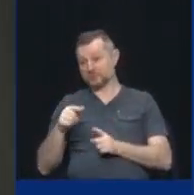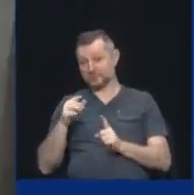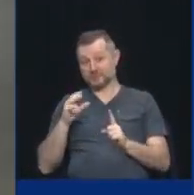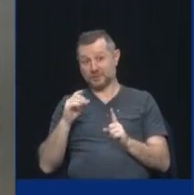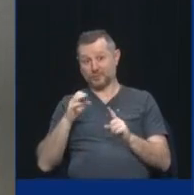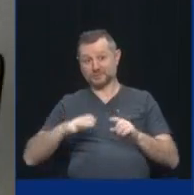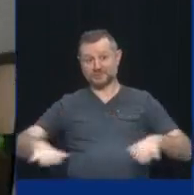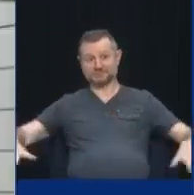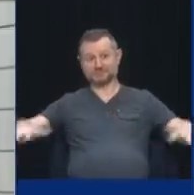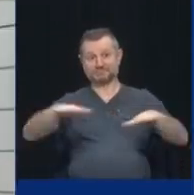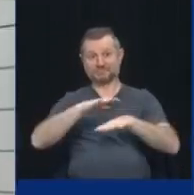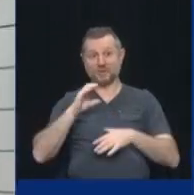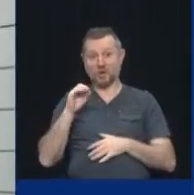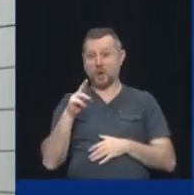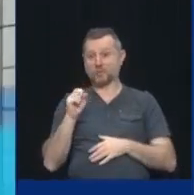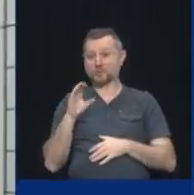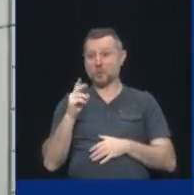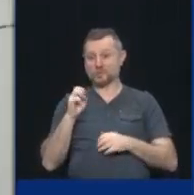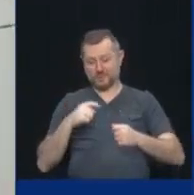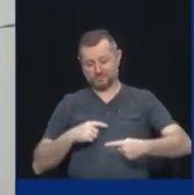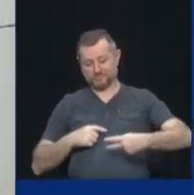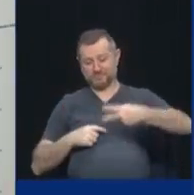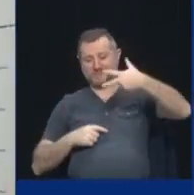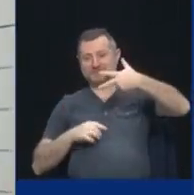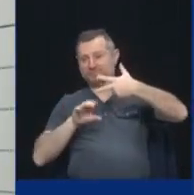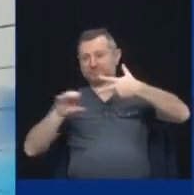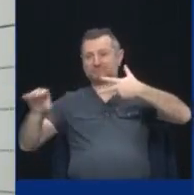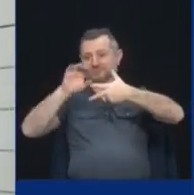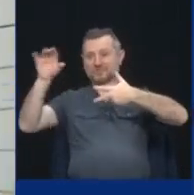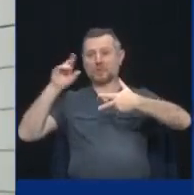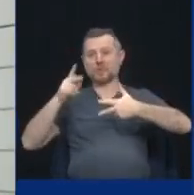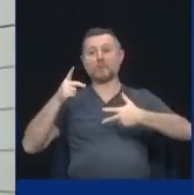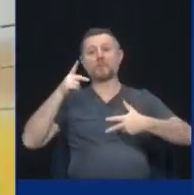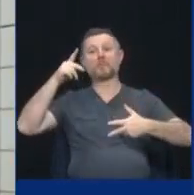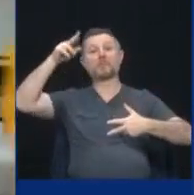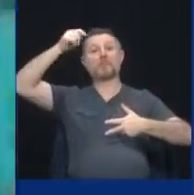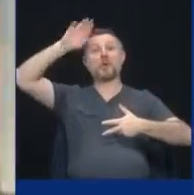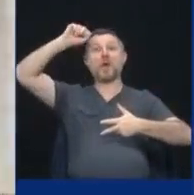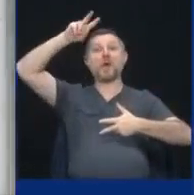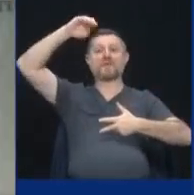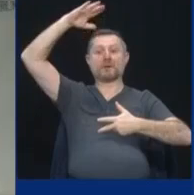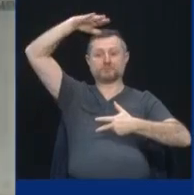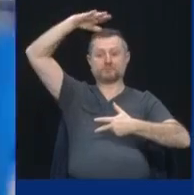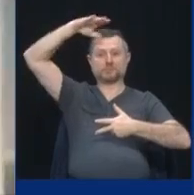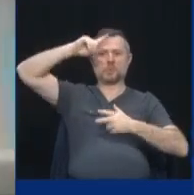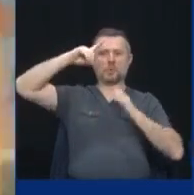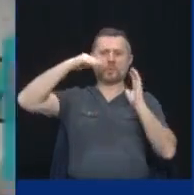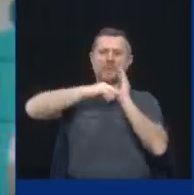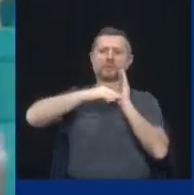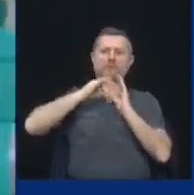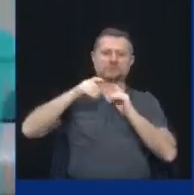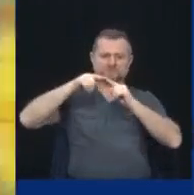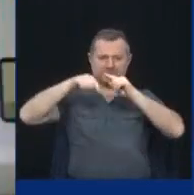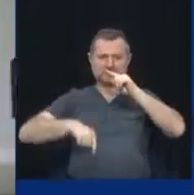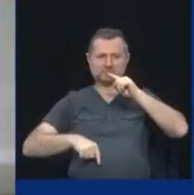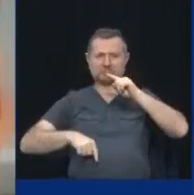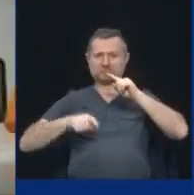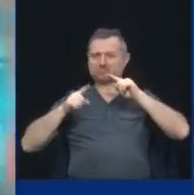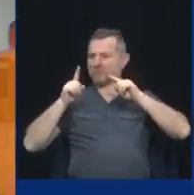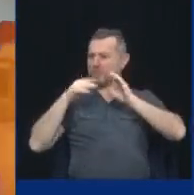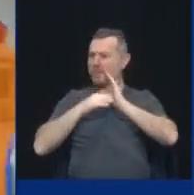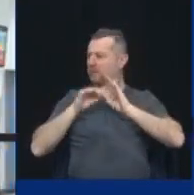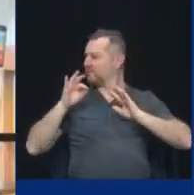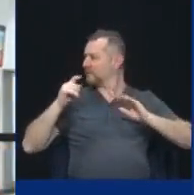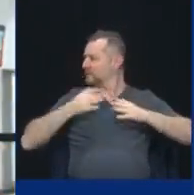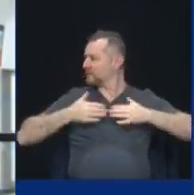directly below Grand Central Terminal and Park Avenue, the new 1,000-foot-long terminal can accommodate eight trains at a time, enabling